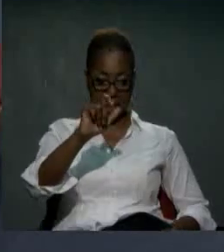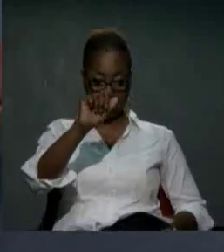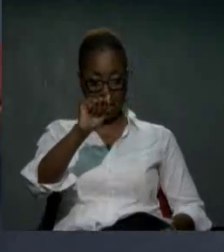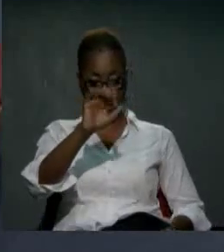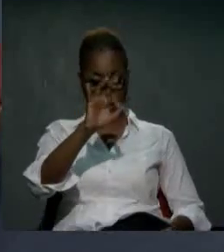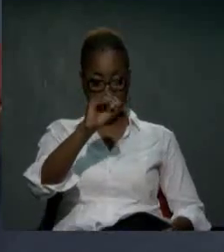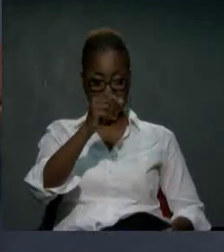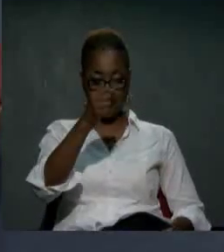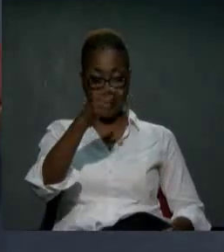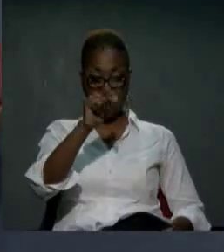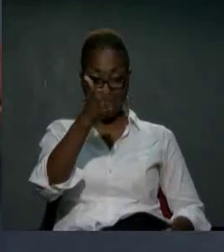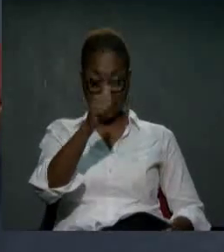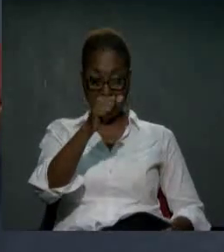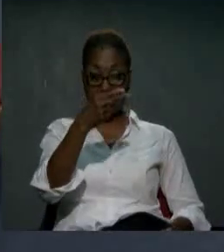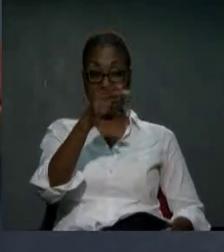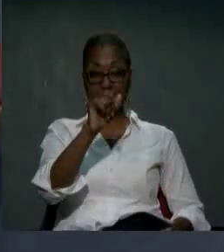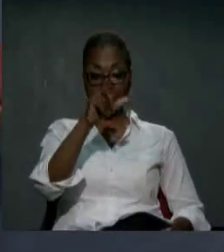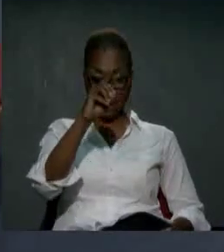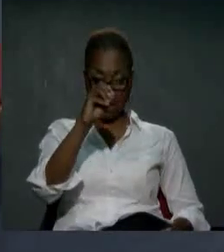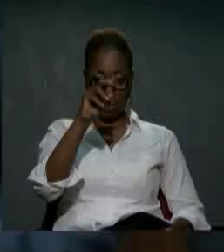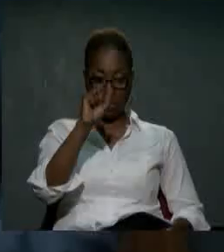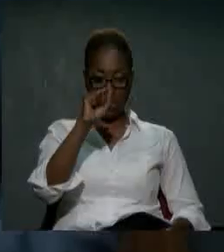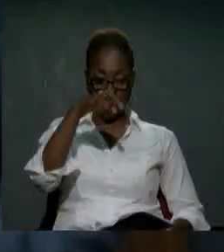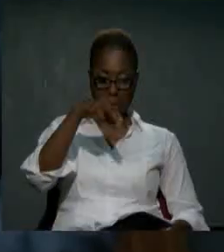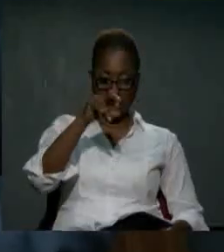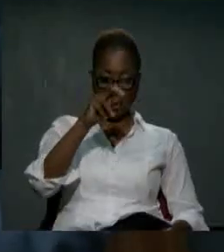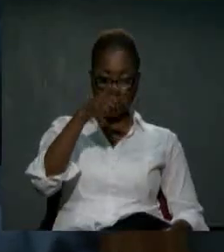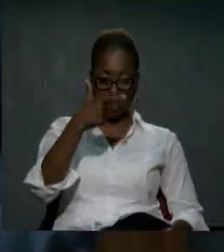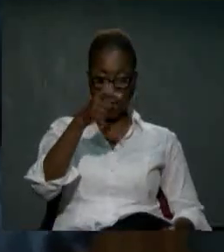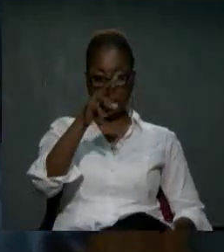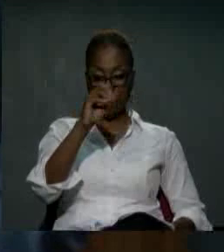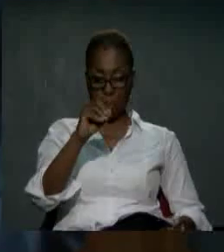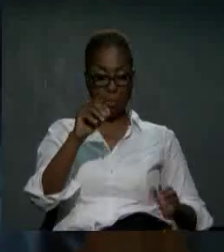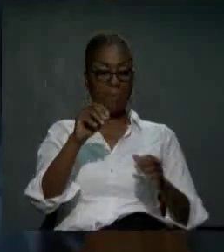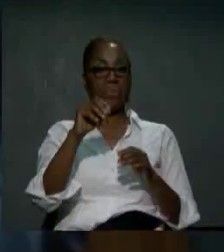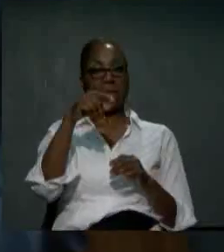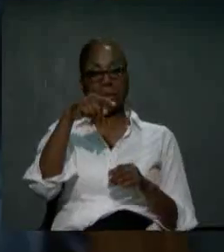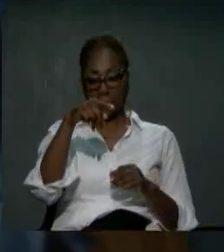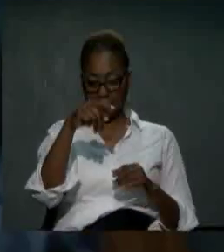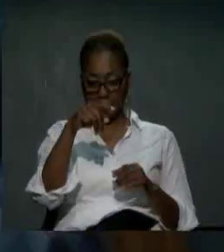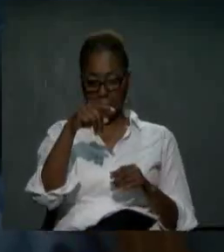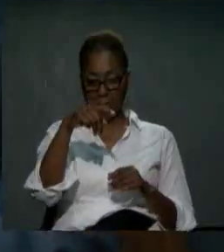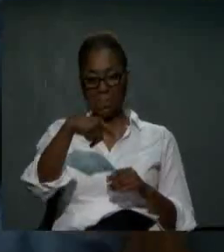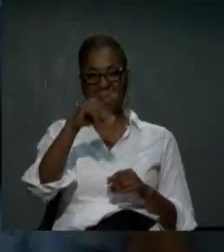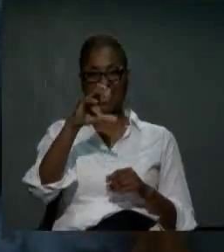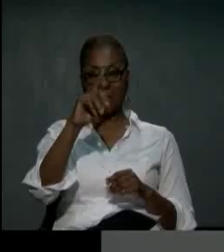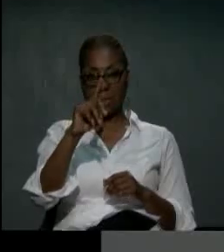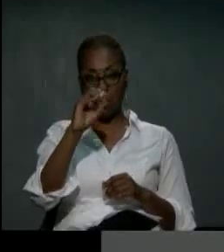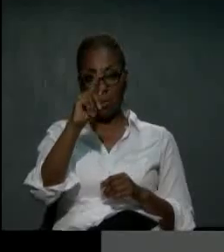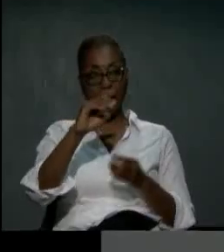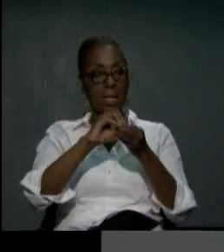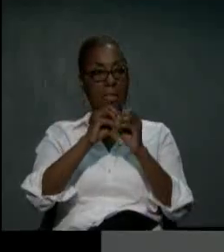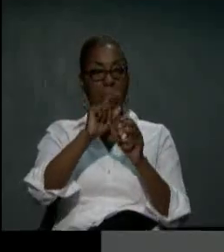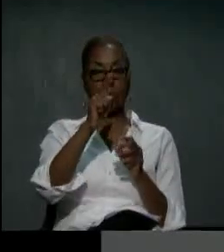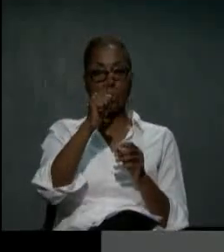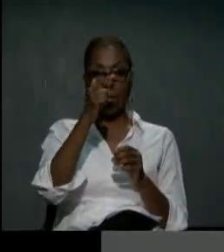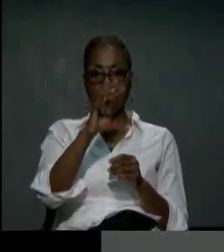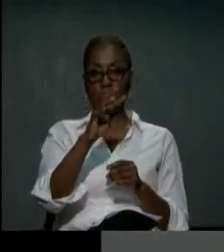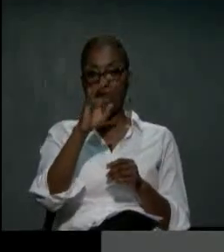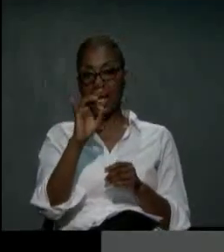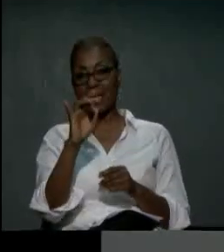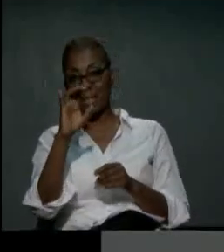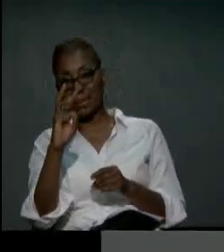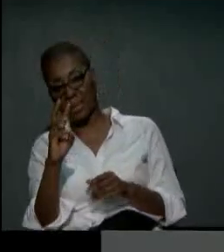Z-9228-A, 9010 Hilero Springs Road, revised short form PDC, located at 9010 Hilero Springs Road. Ordinance number